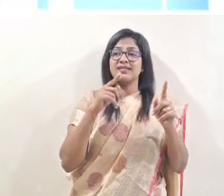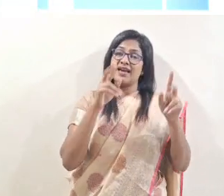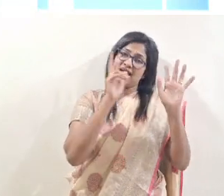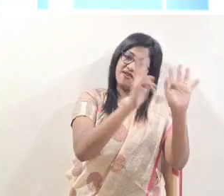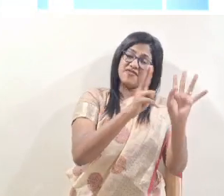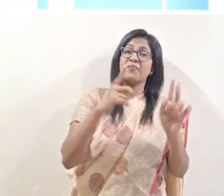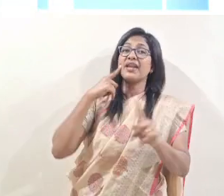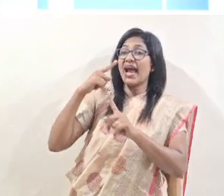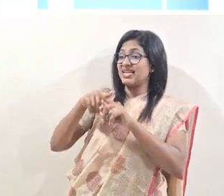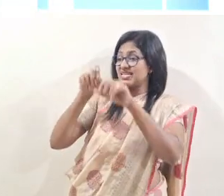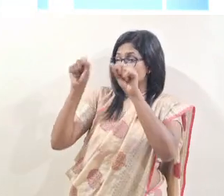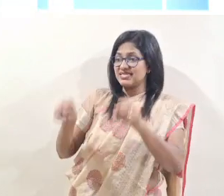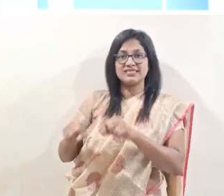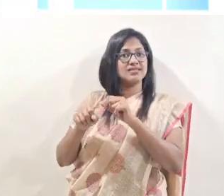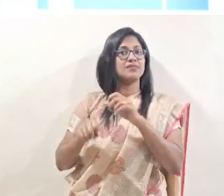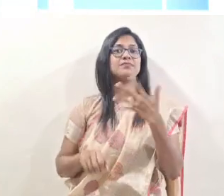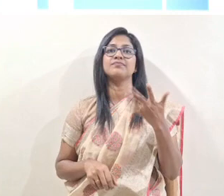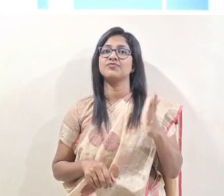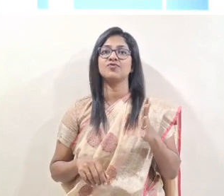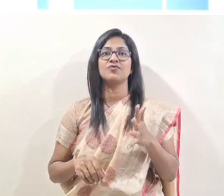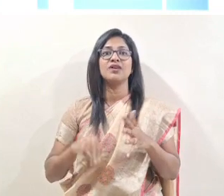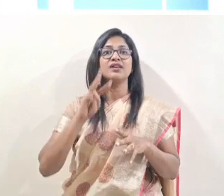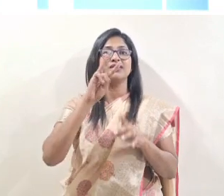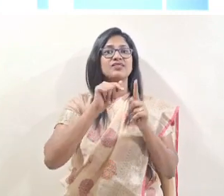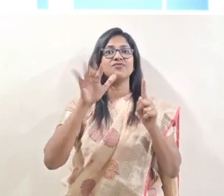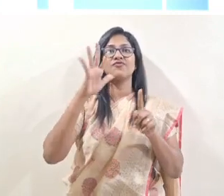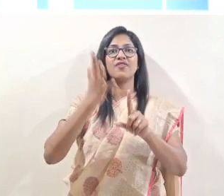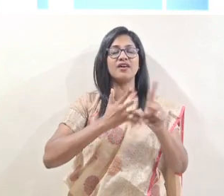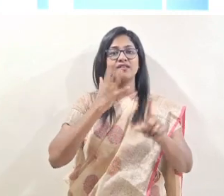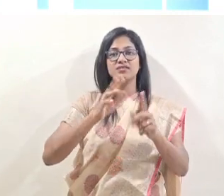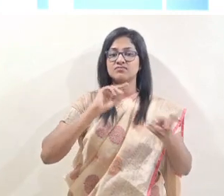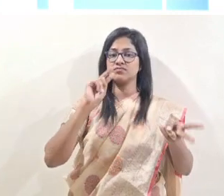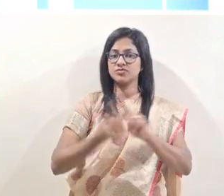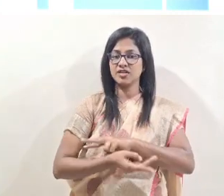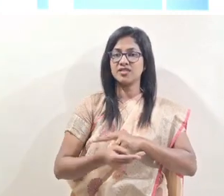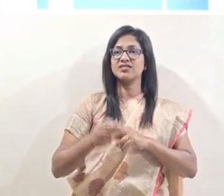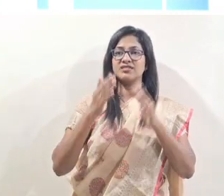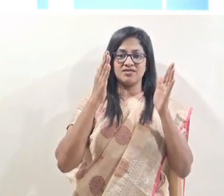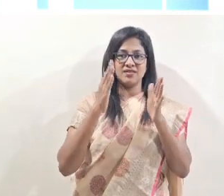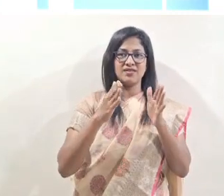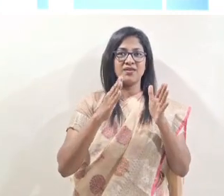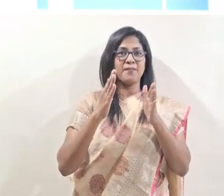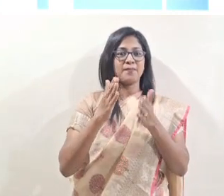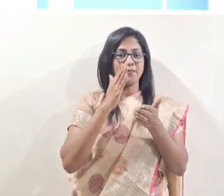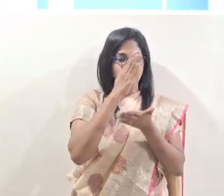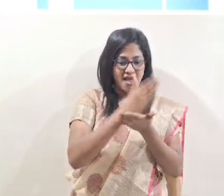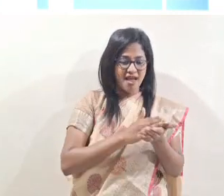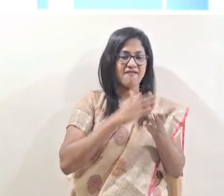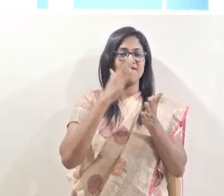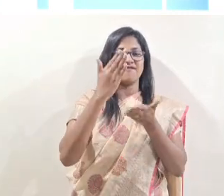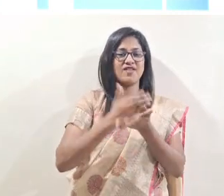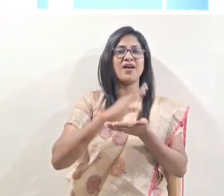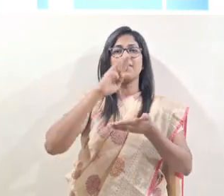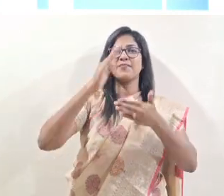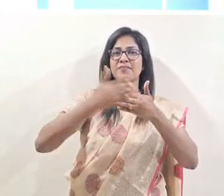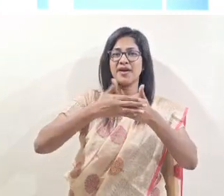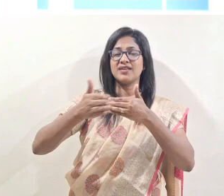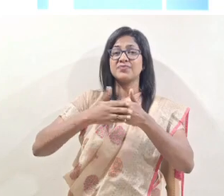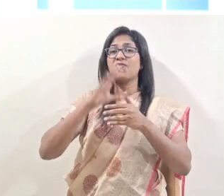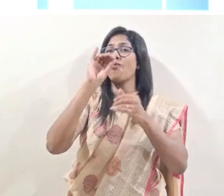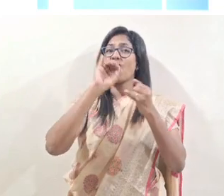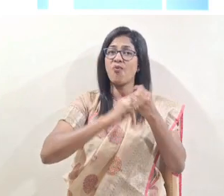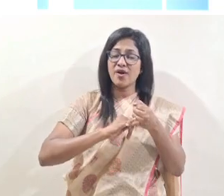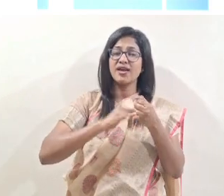IT system, the changes is 3 to 5 years. You would know about patches. Everybody would be using patches in your OS or